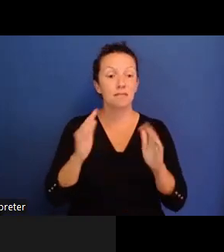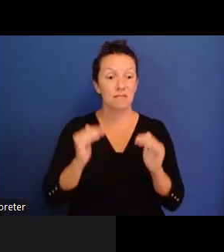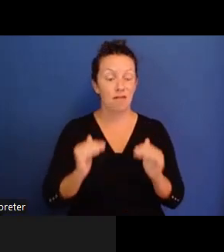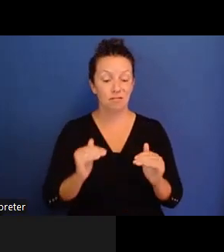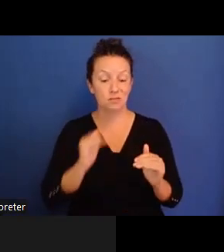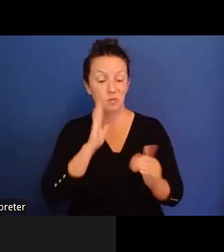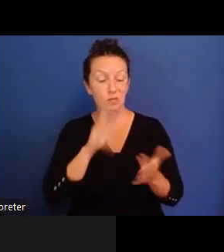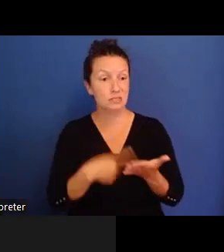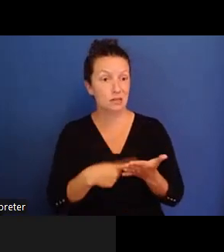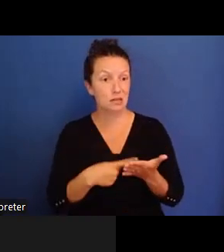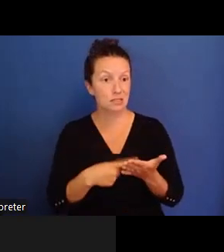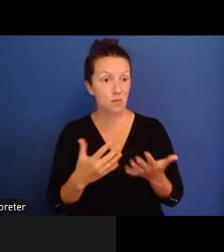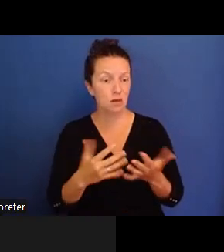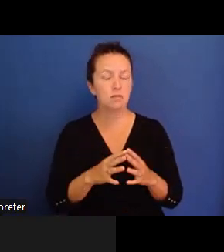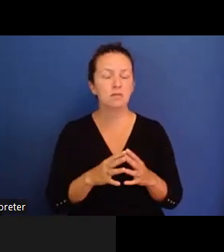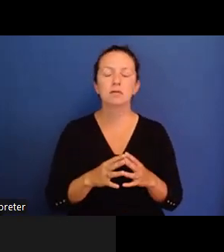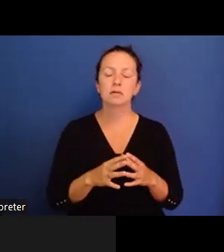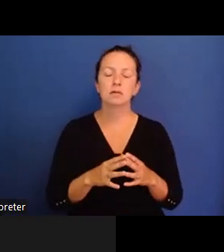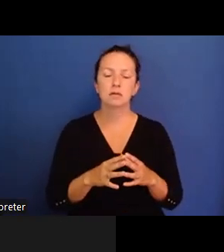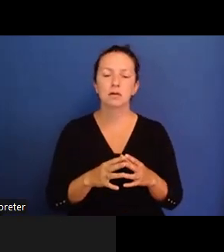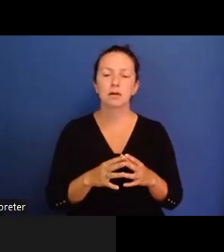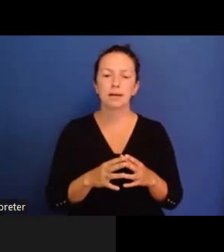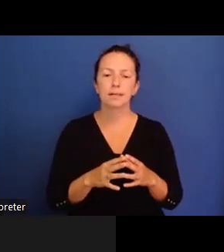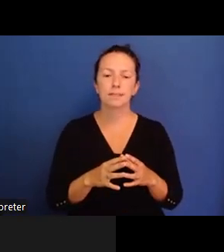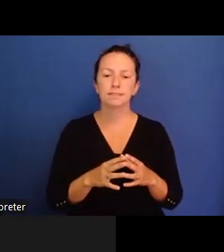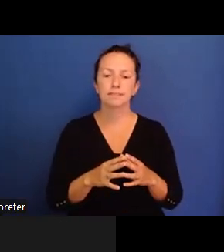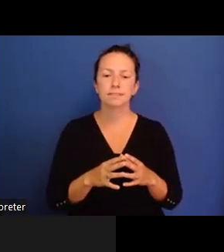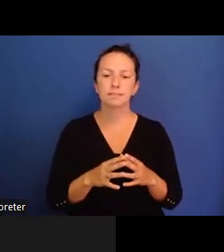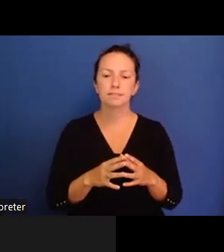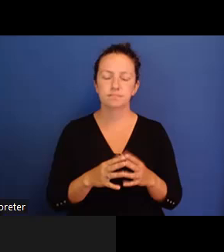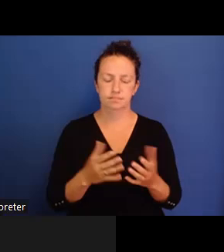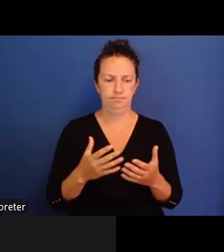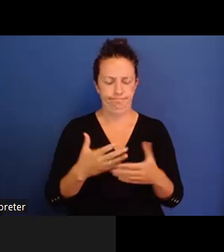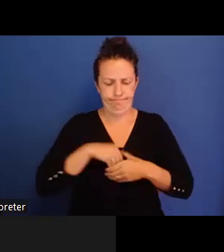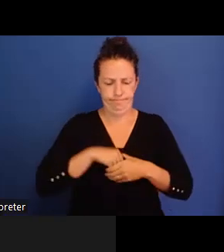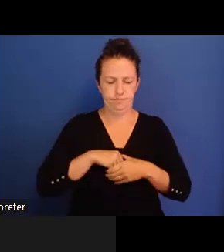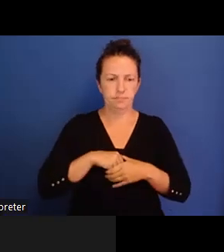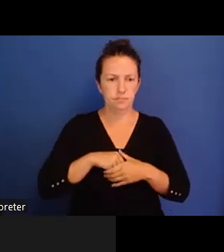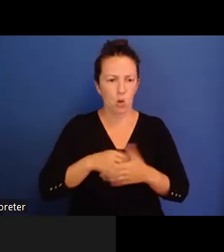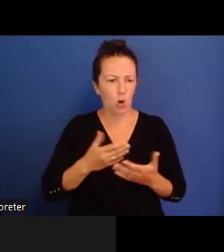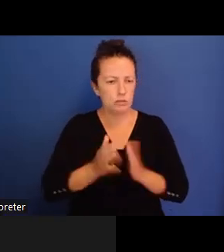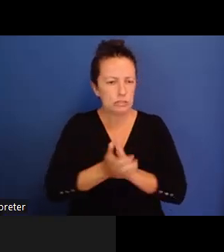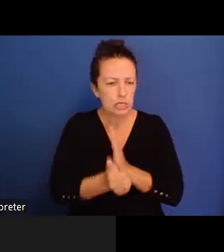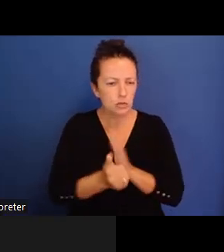about are sort of thinking about what are our motivated skills. So